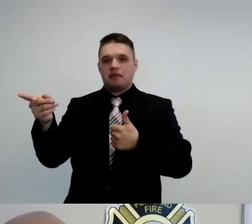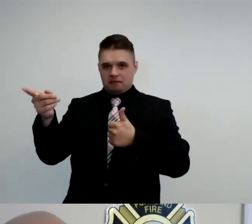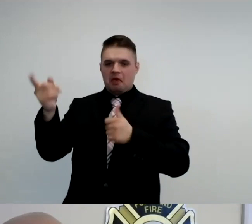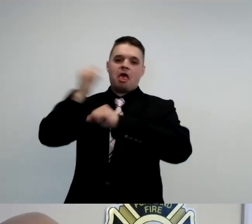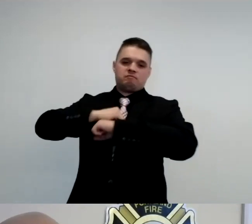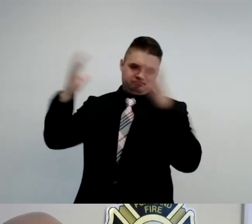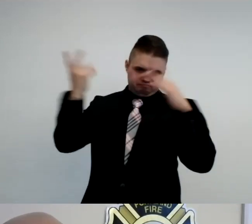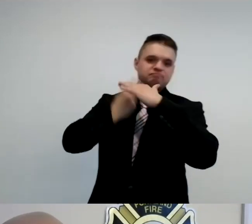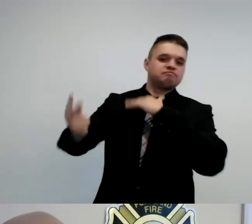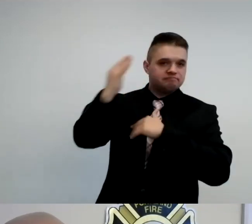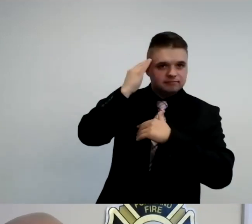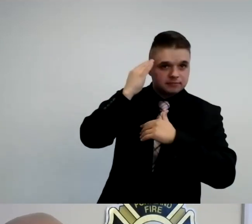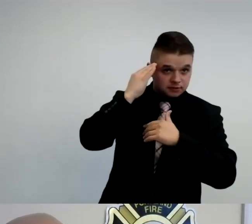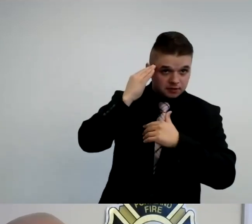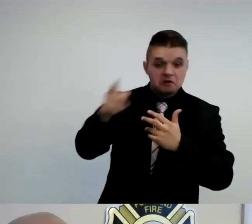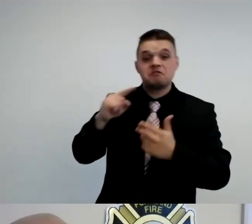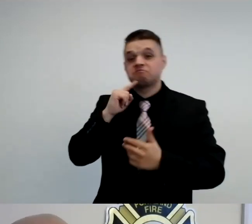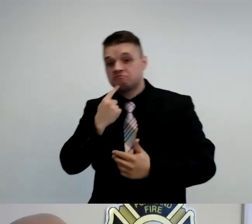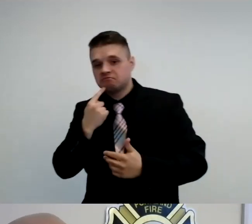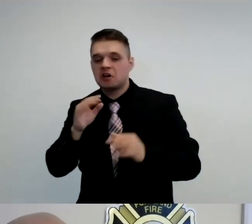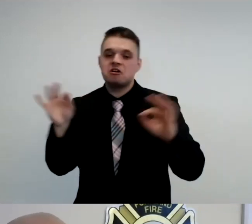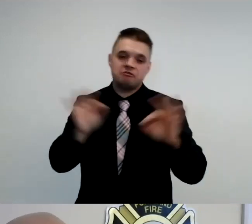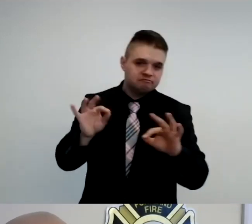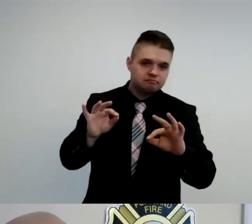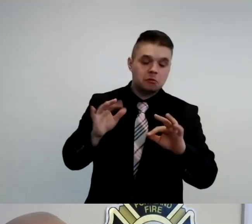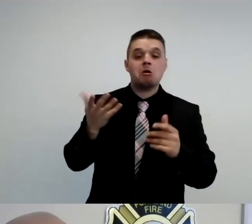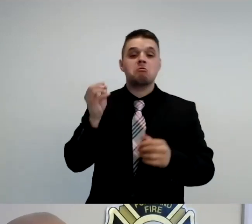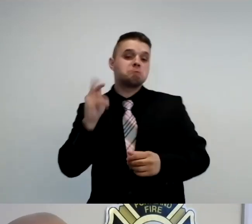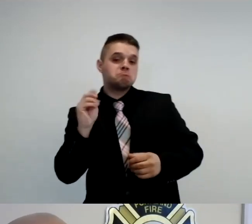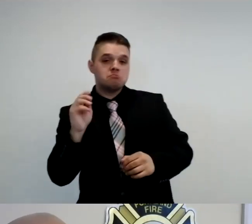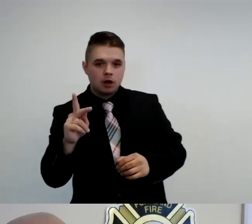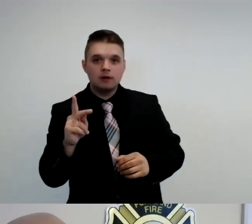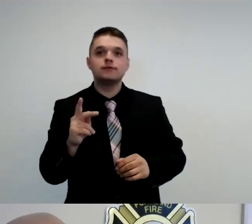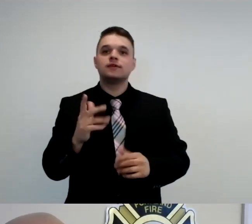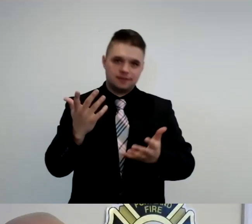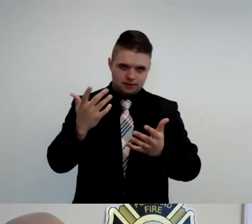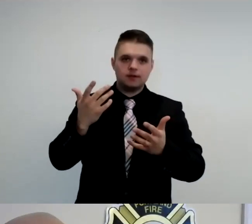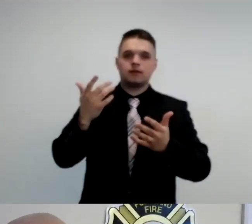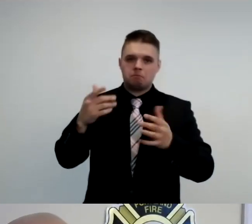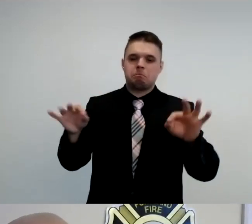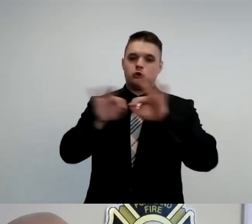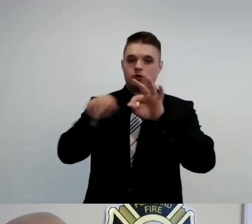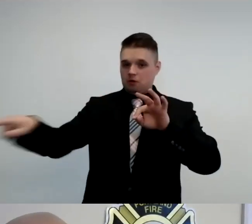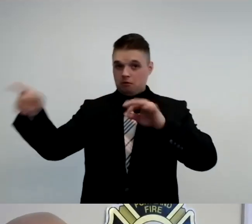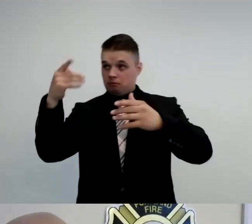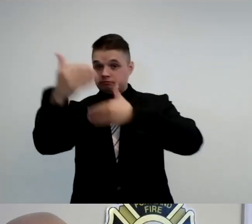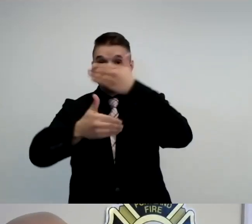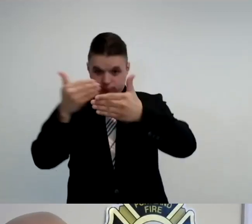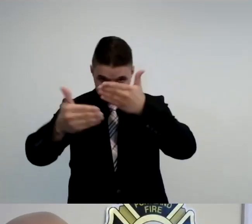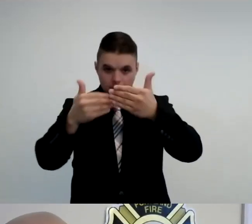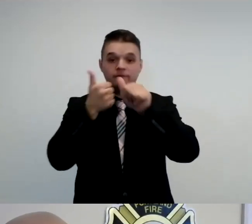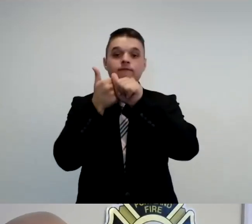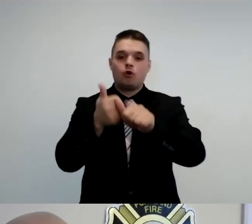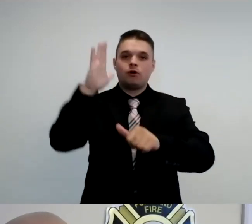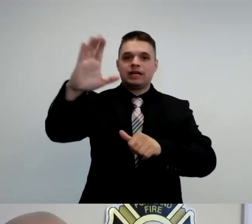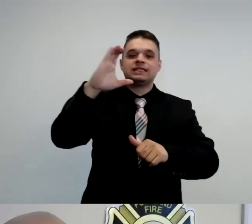just how severe their symptoms are based on this algorithm that was built by the CDC. So that's really important to understand. This isn't here to like